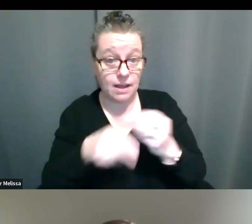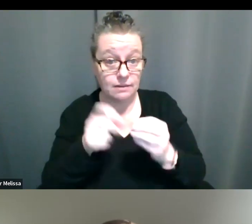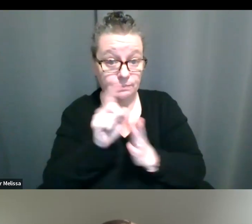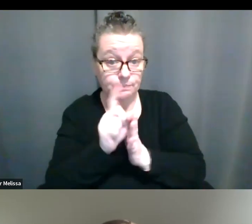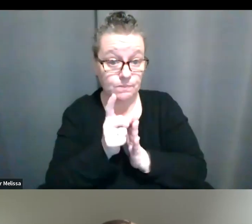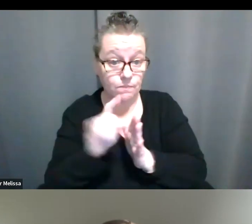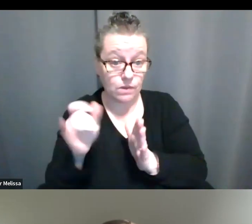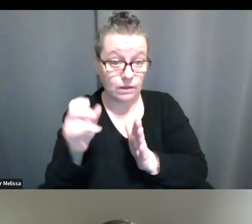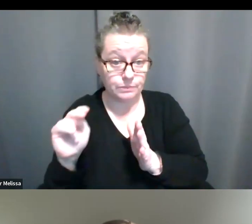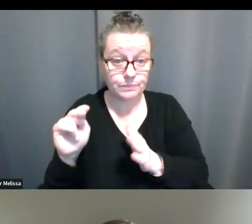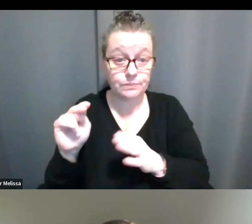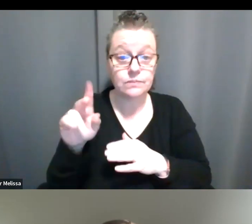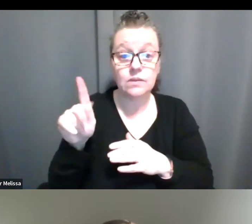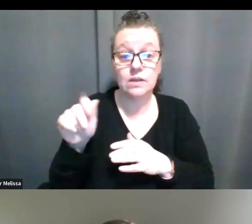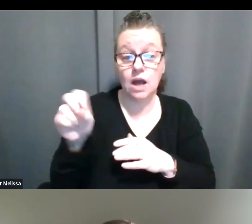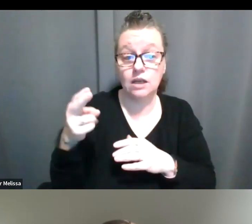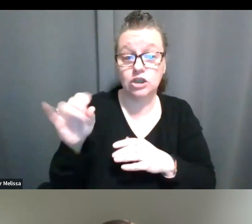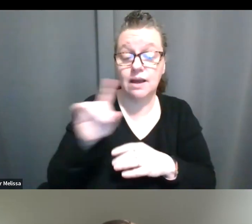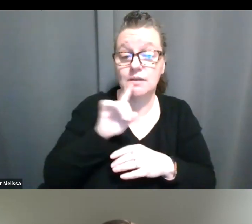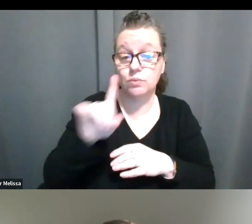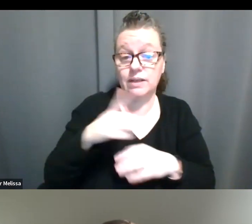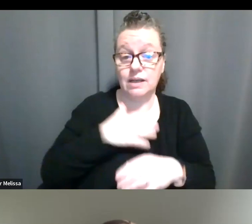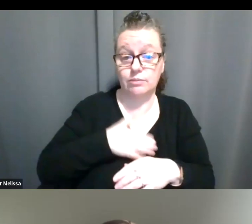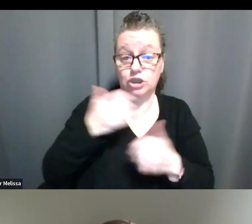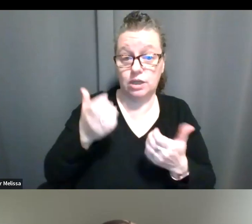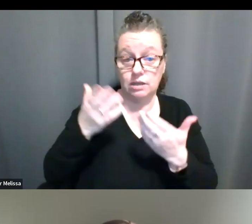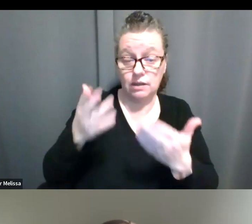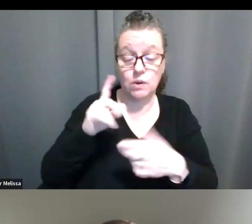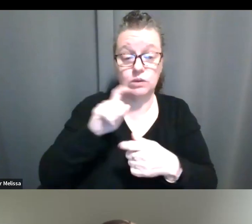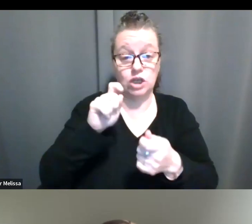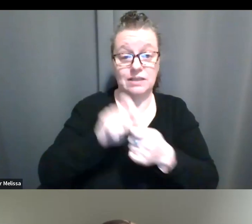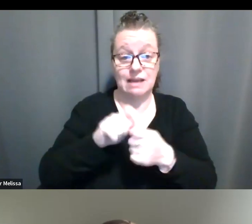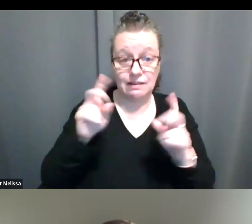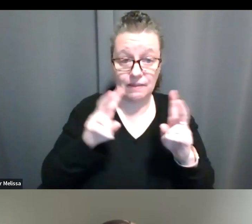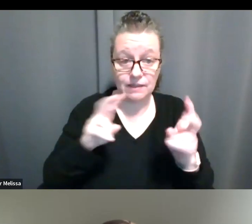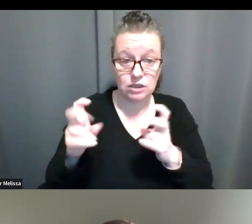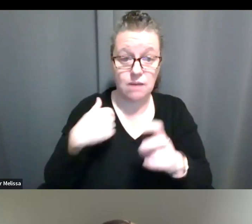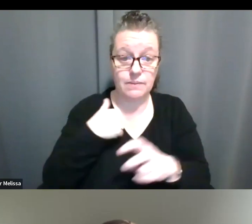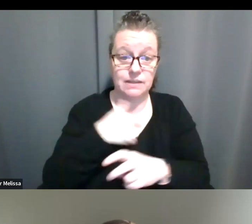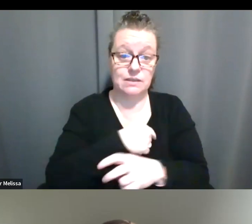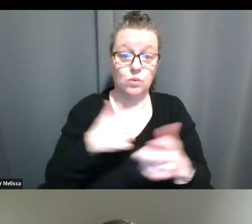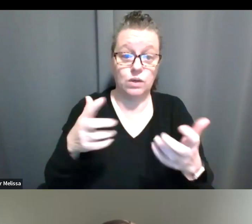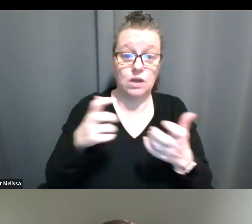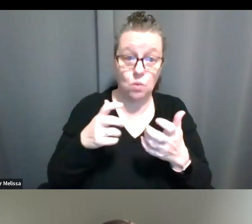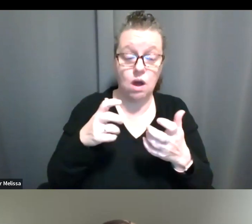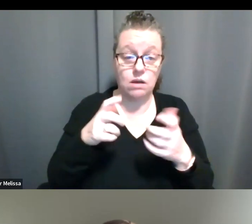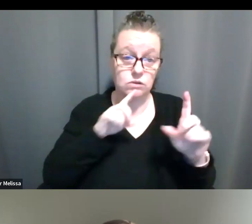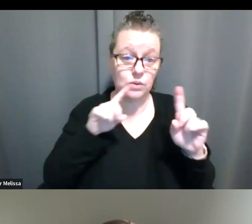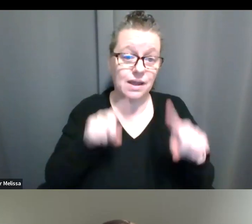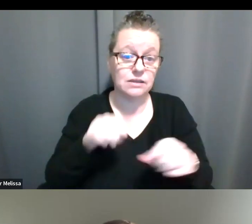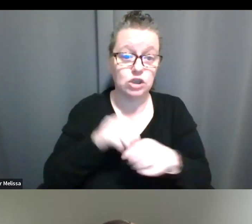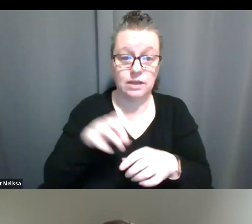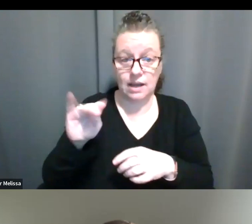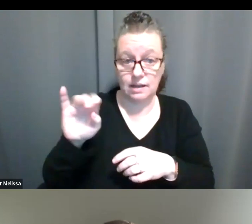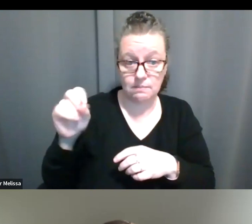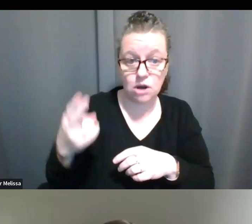Jen? Kashi, I really appreciate you raising that, and those are exactly the kind of topics that we want to tackle in March. We want